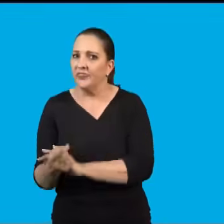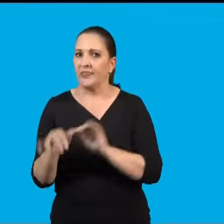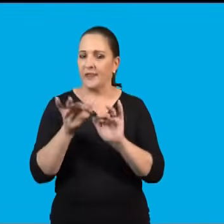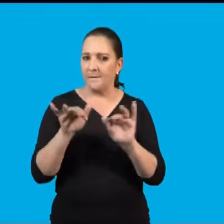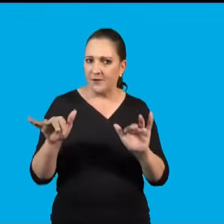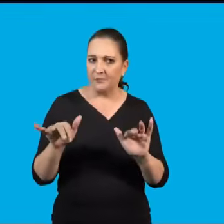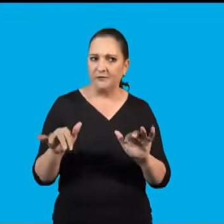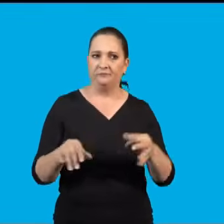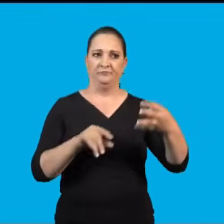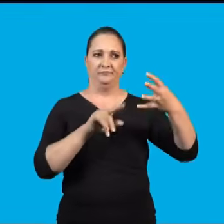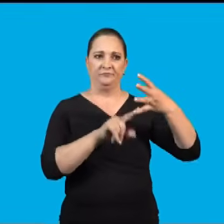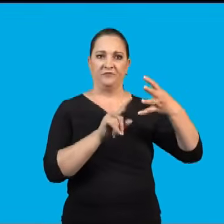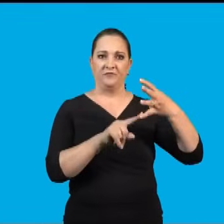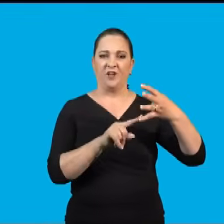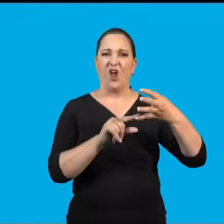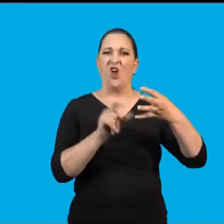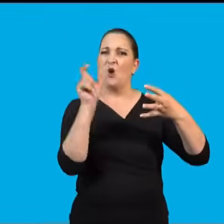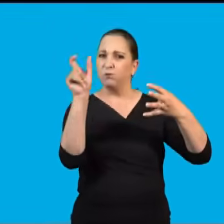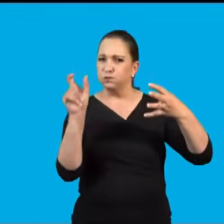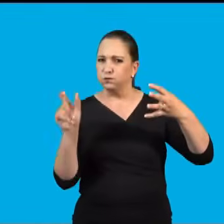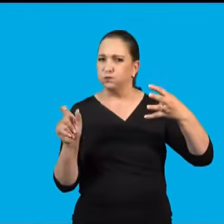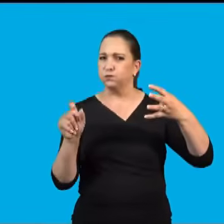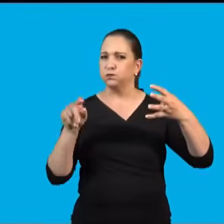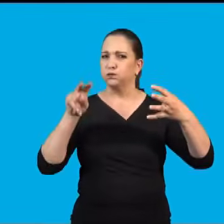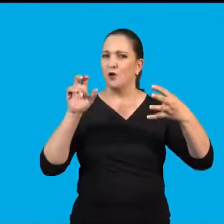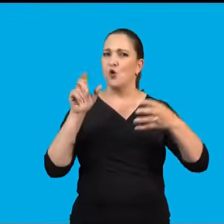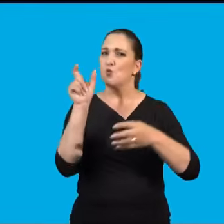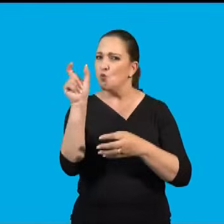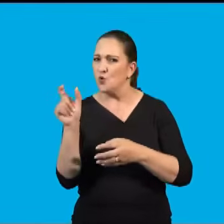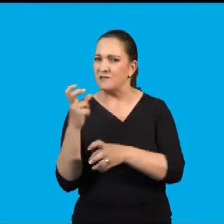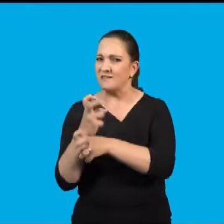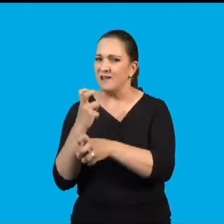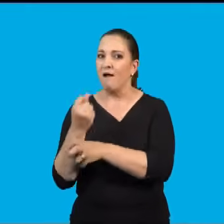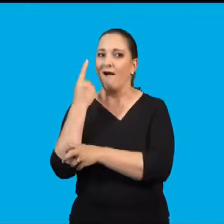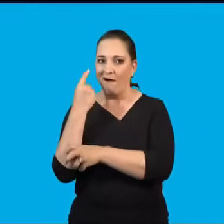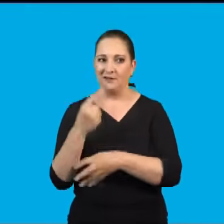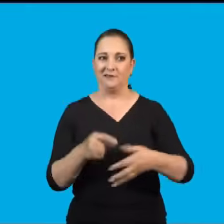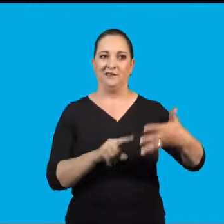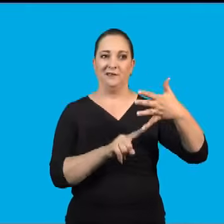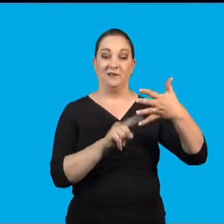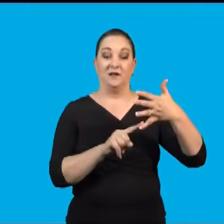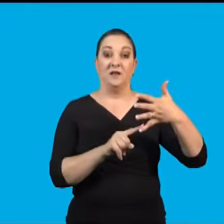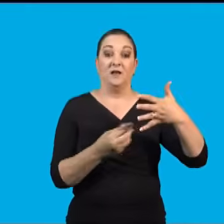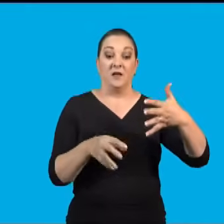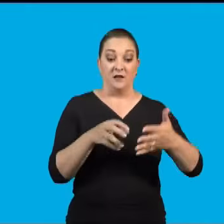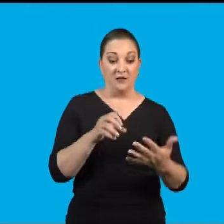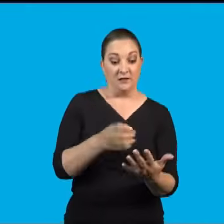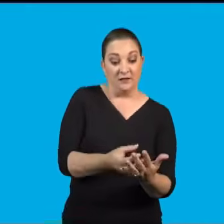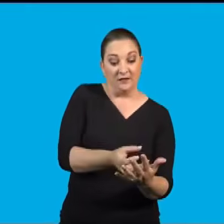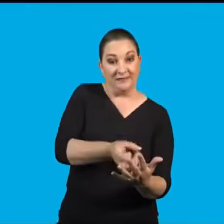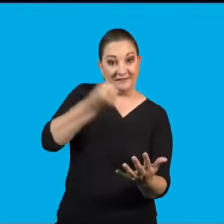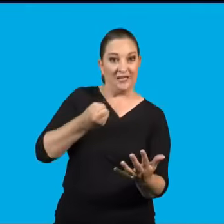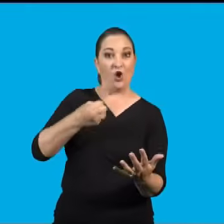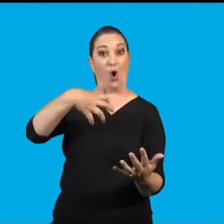people, read the glossary to understand the difficult terms, and where you're asked to extract information from the